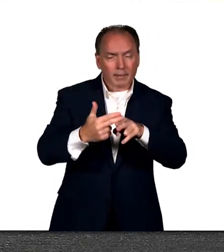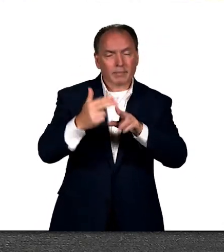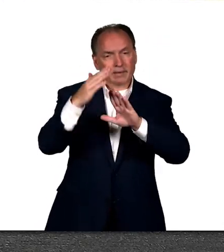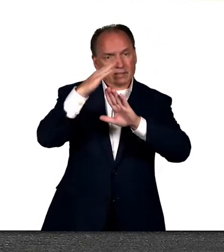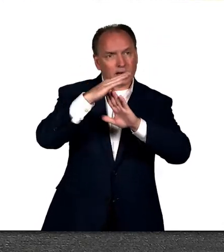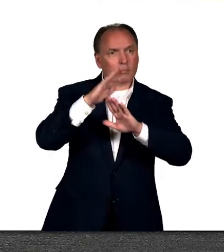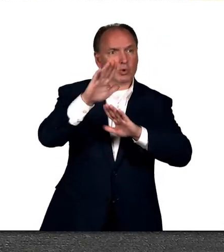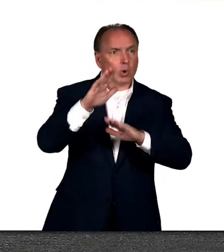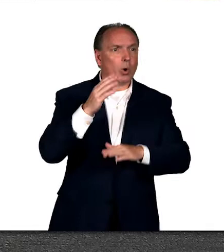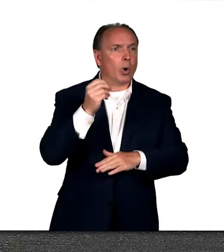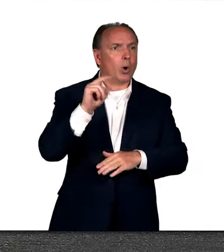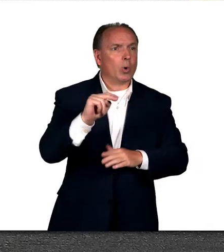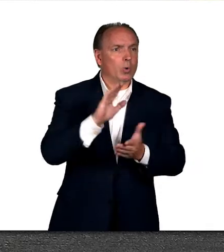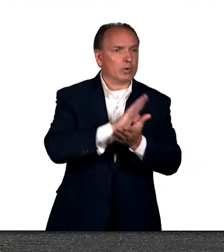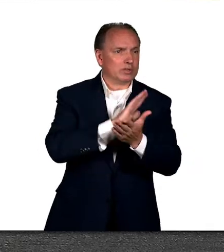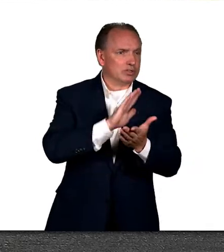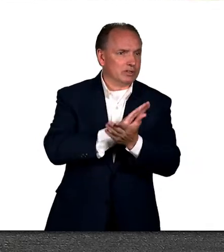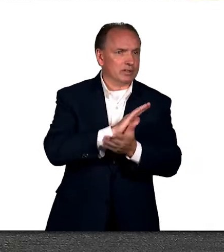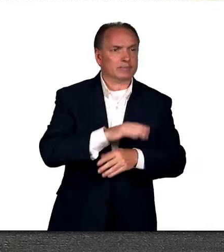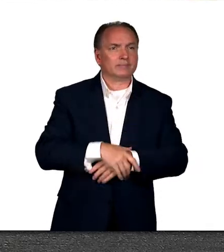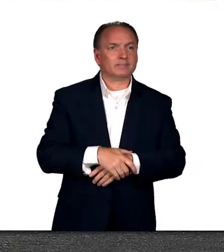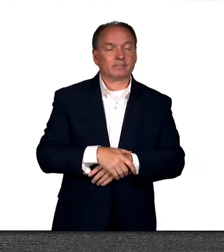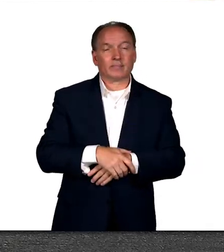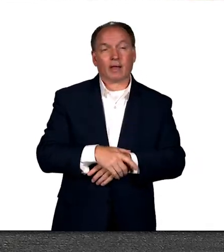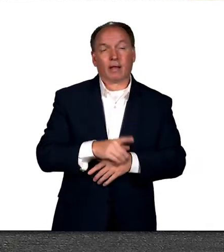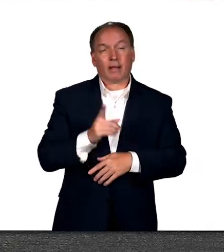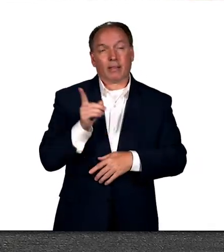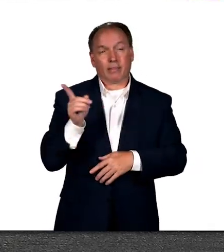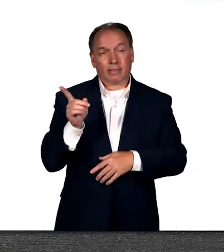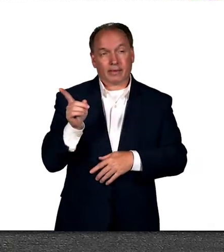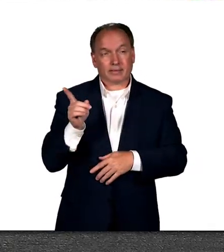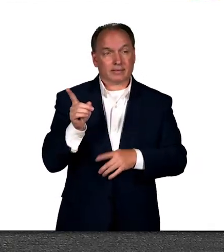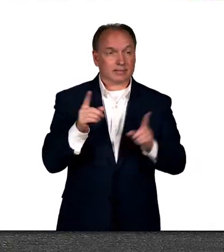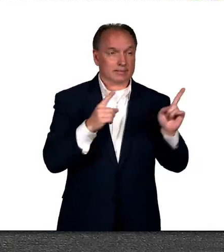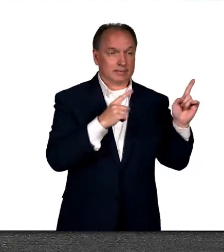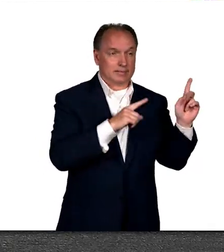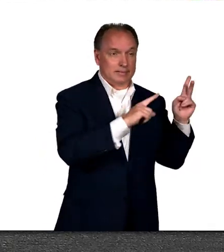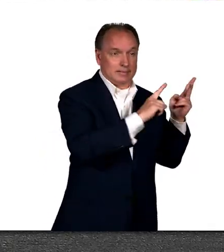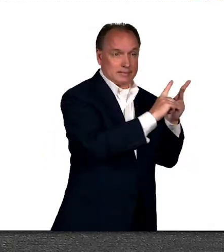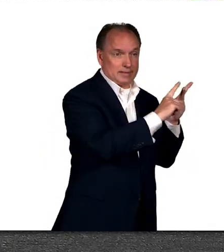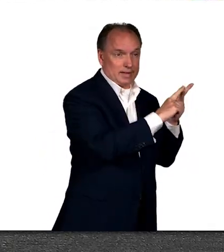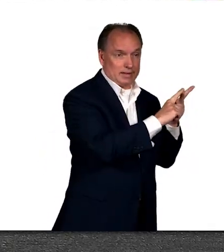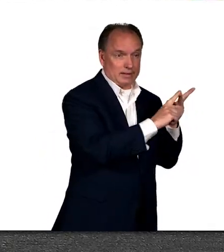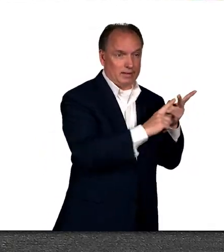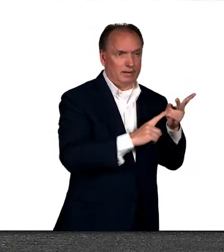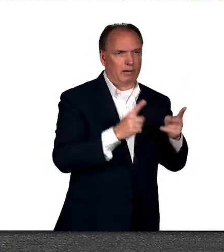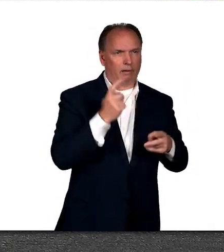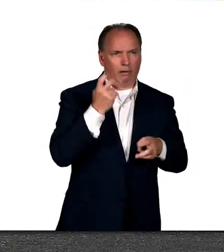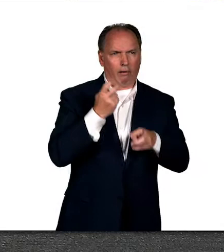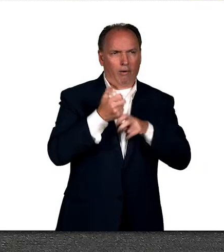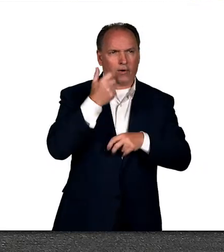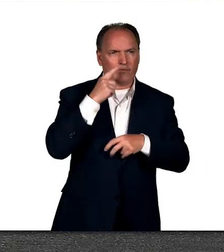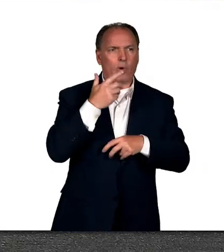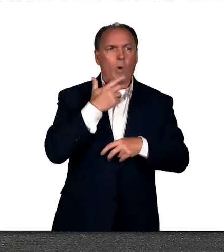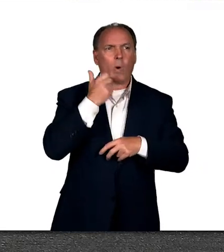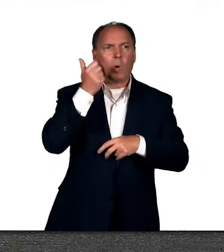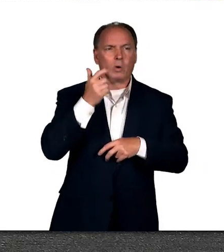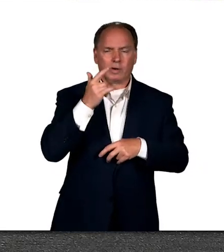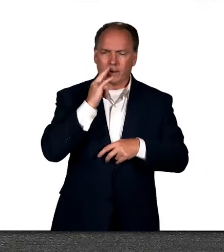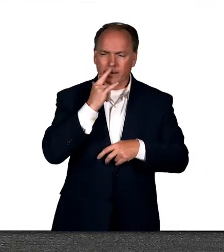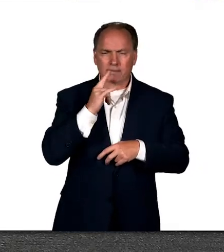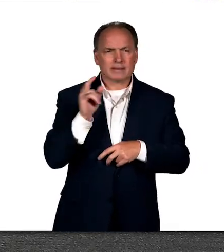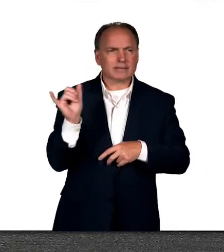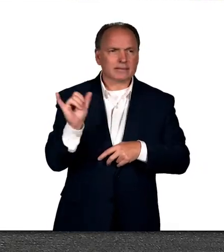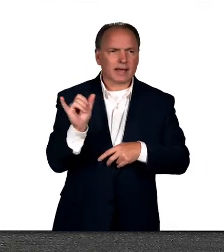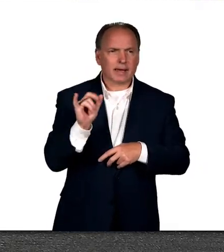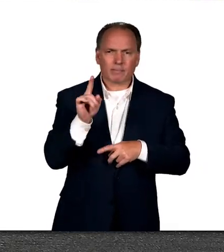own worksheet. Well, this one's just a little bit harder. This is for the older kids. It's the